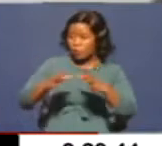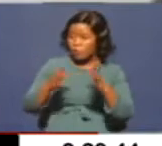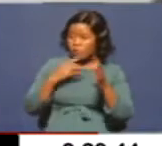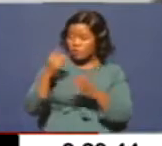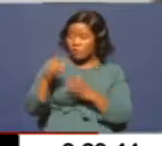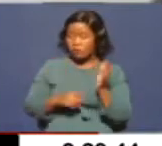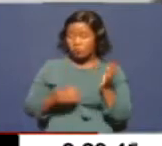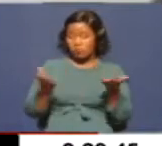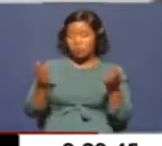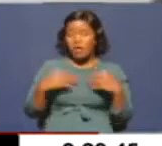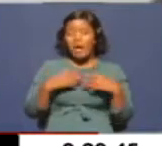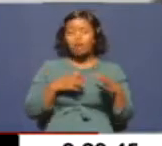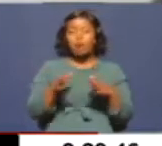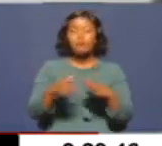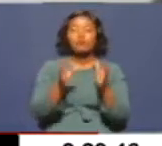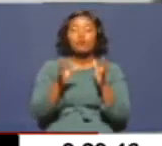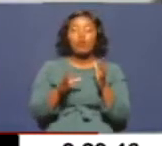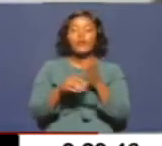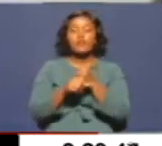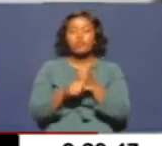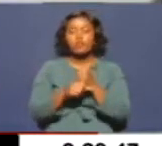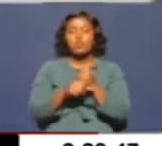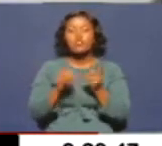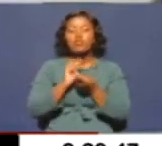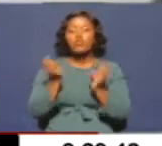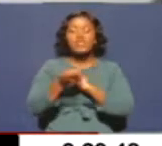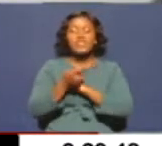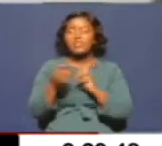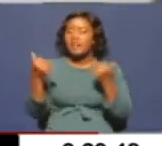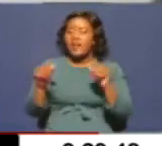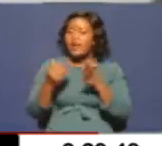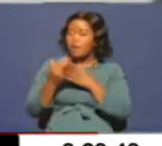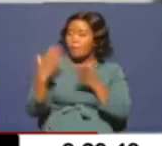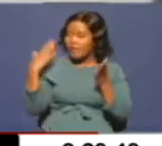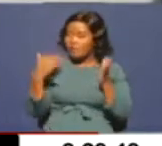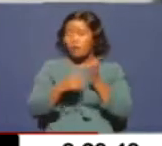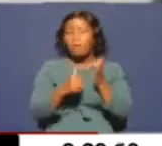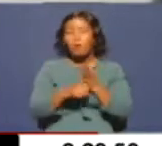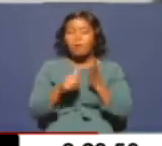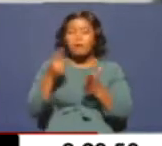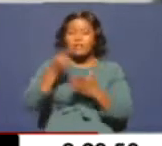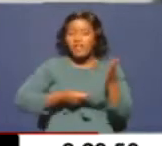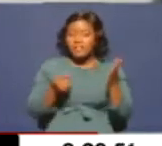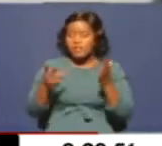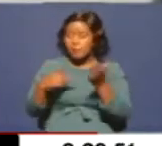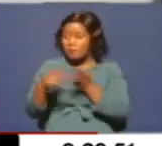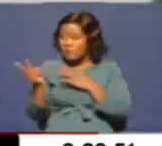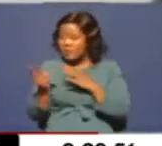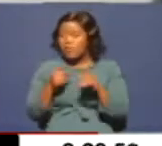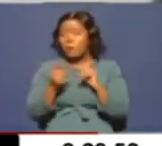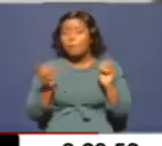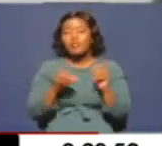the opportunity for organizations to rectify any past gaps in tax declarations and payments, it also provides